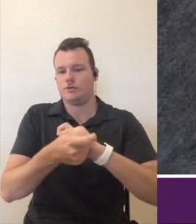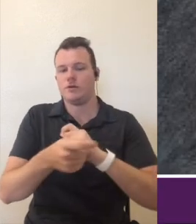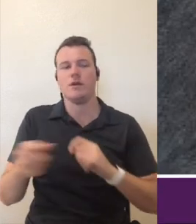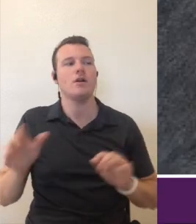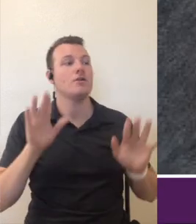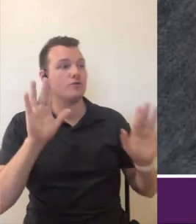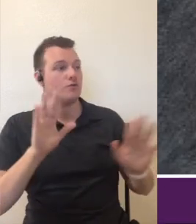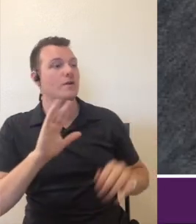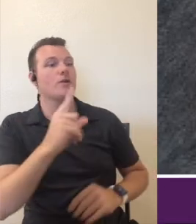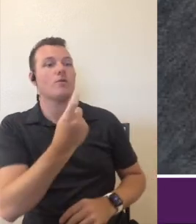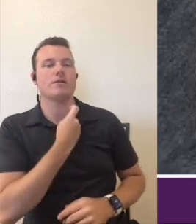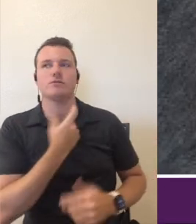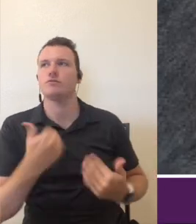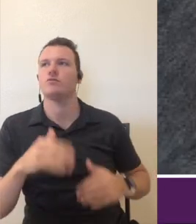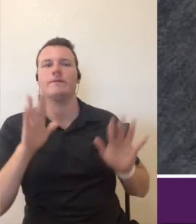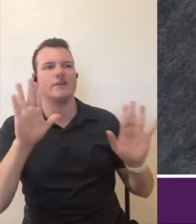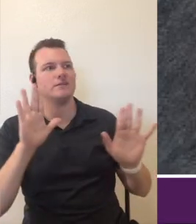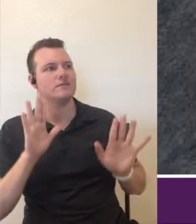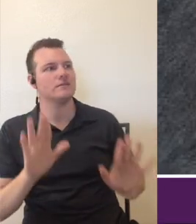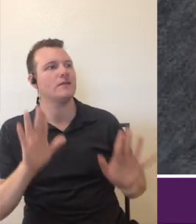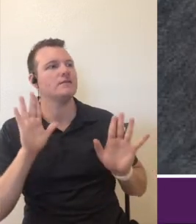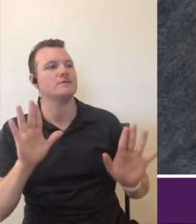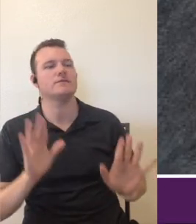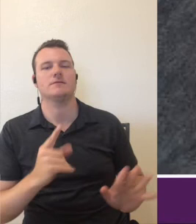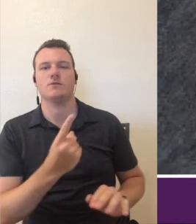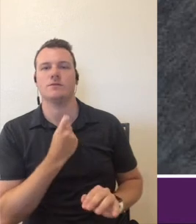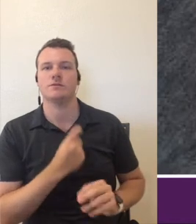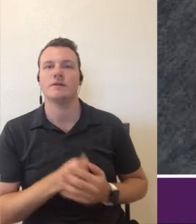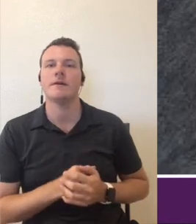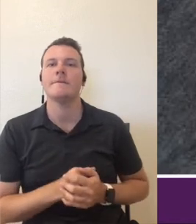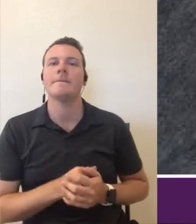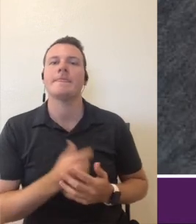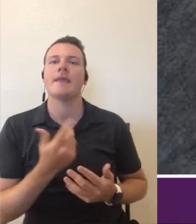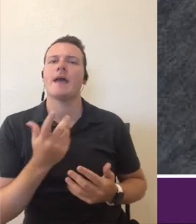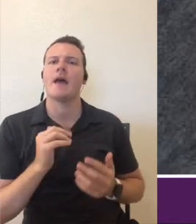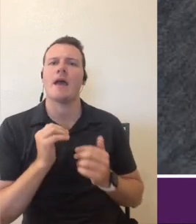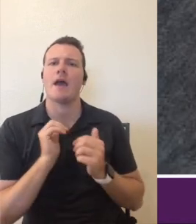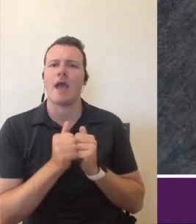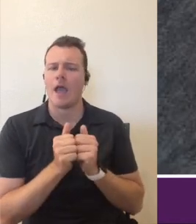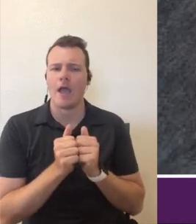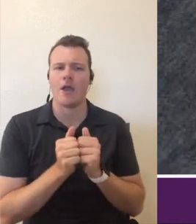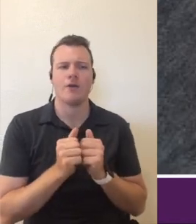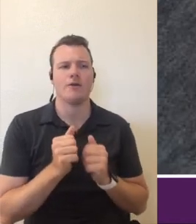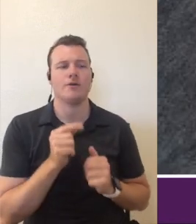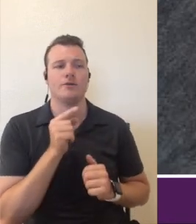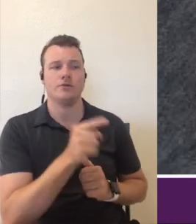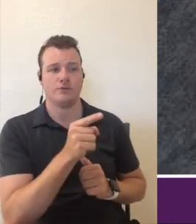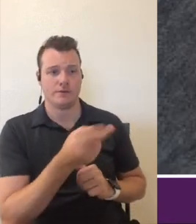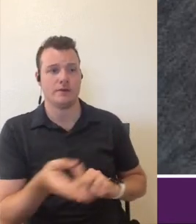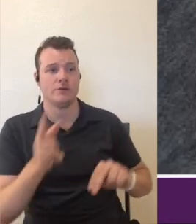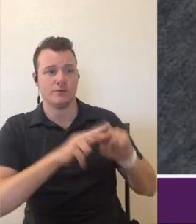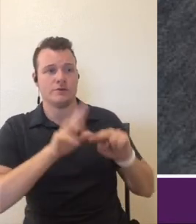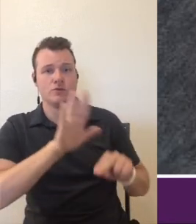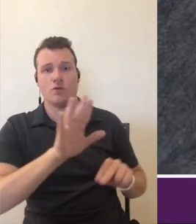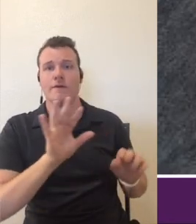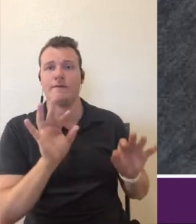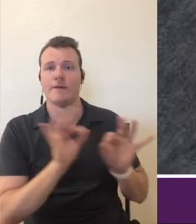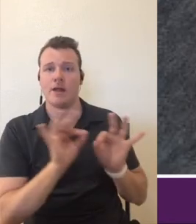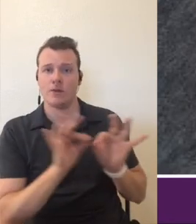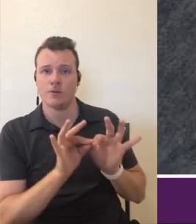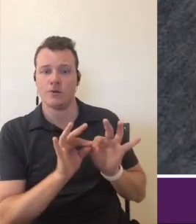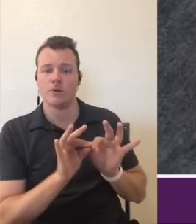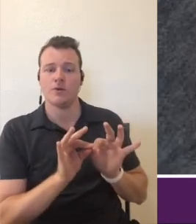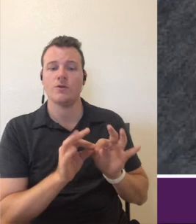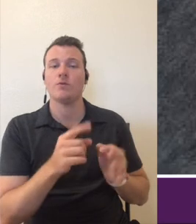to do value-based pricing? So that's a great question, and that's a fantastic question. So, yeah,